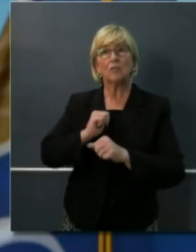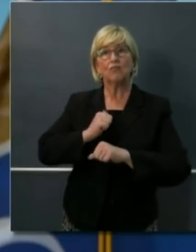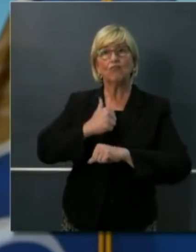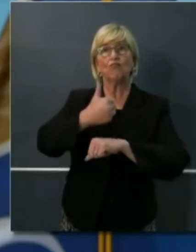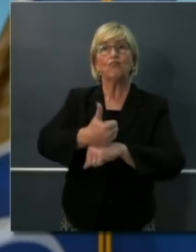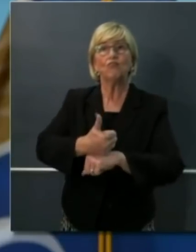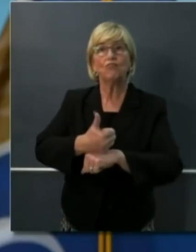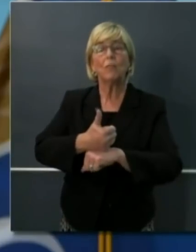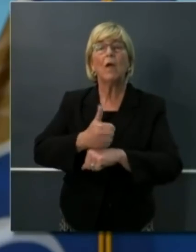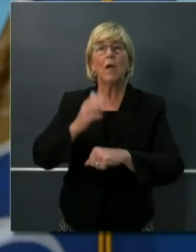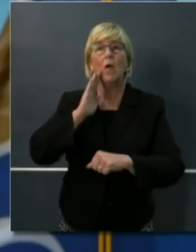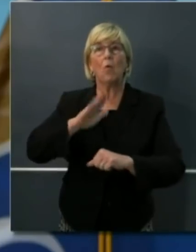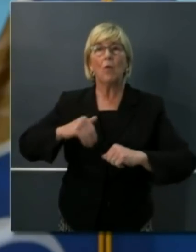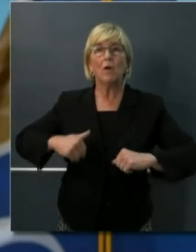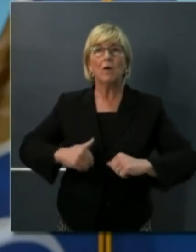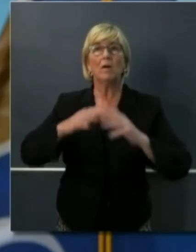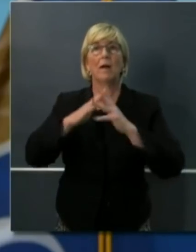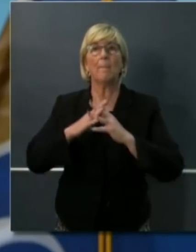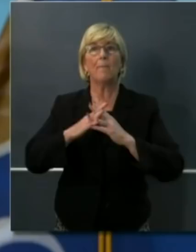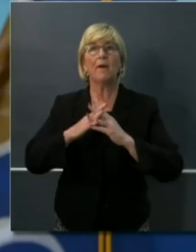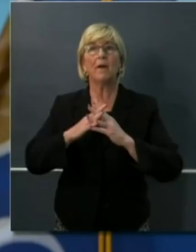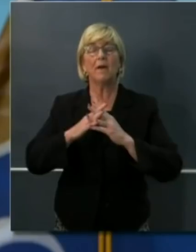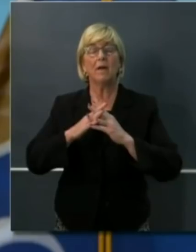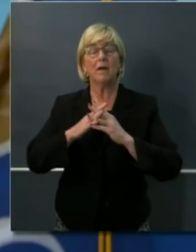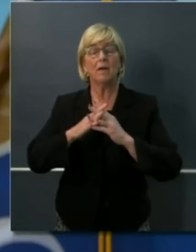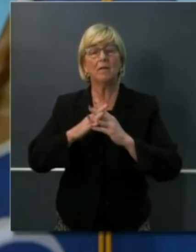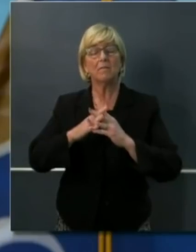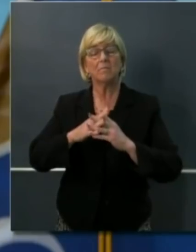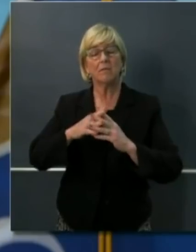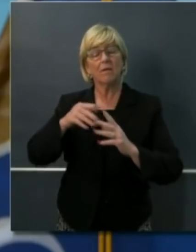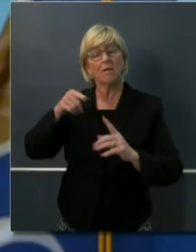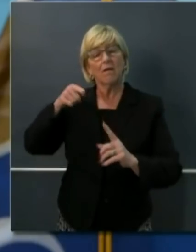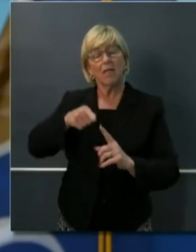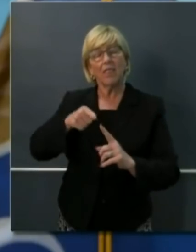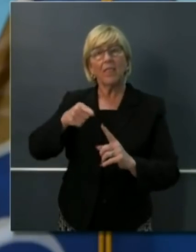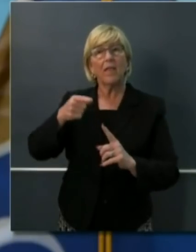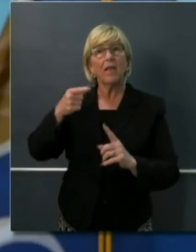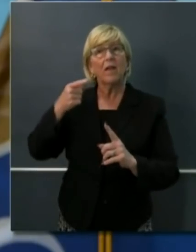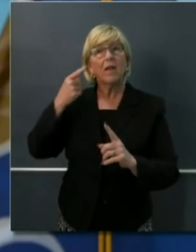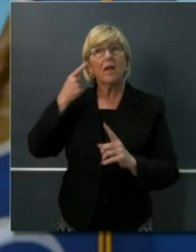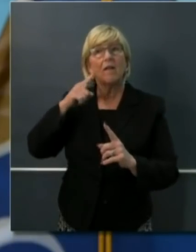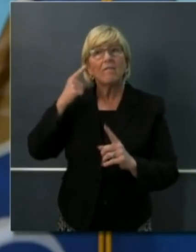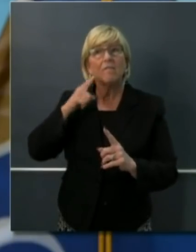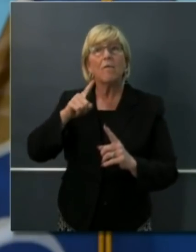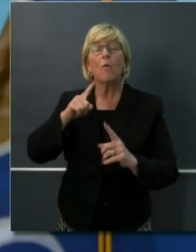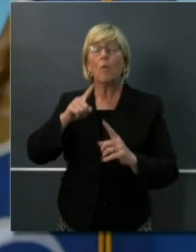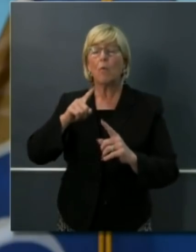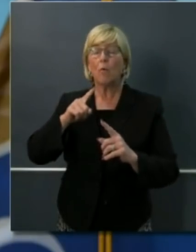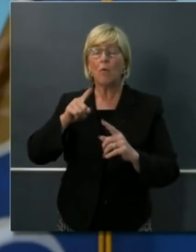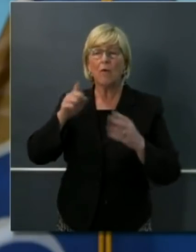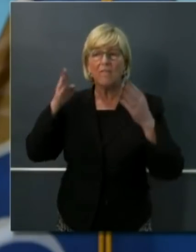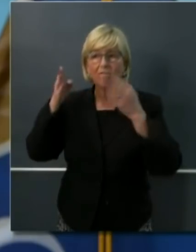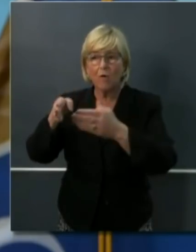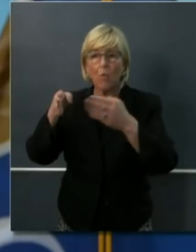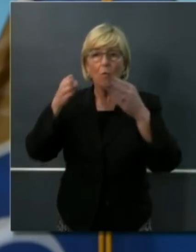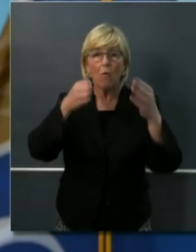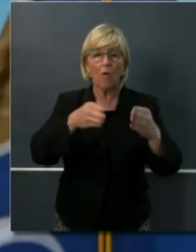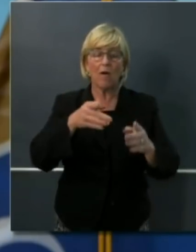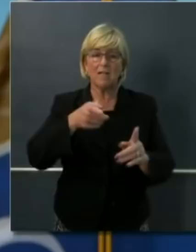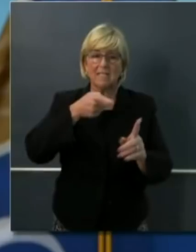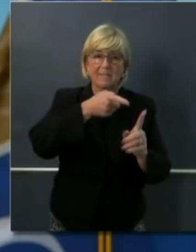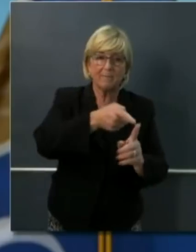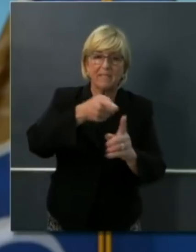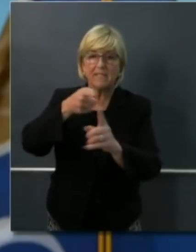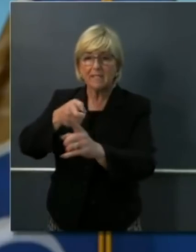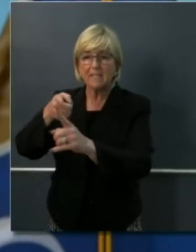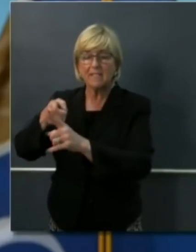will become operational, that are focused from a socioeconomic lens, focusing on Black and brown communities and focusing on